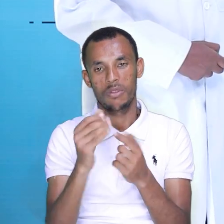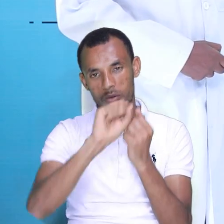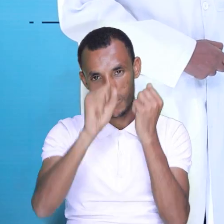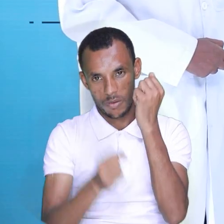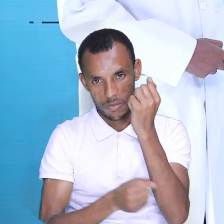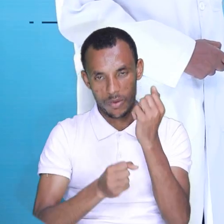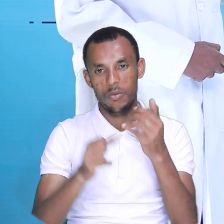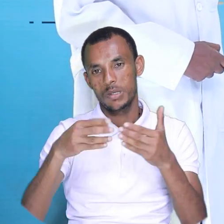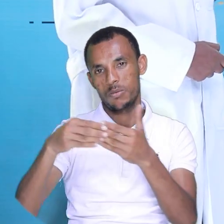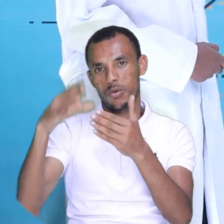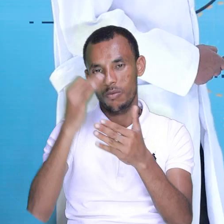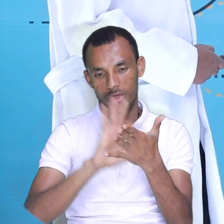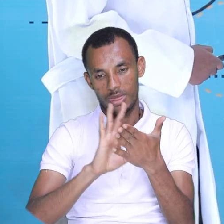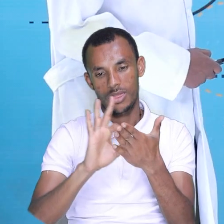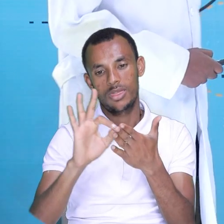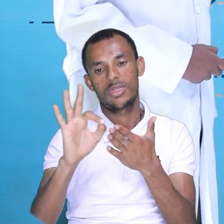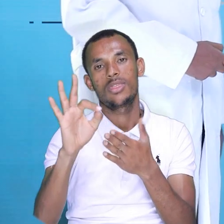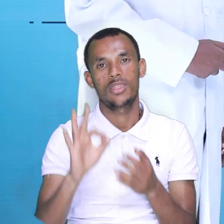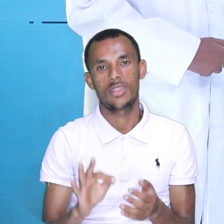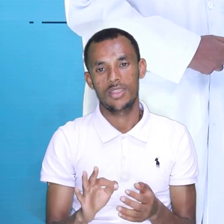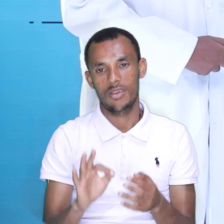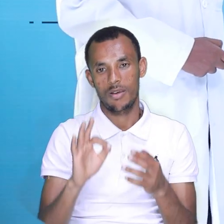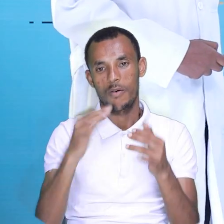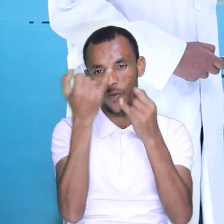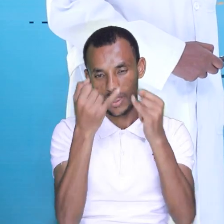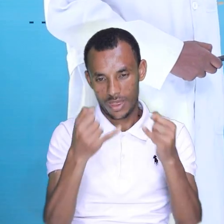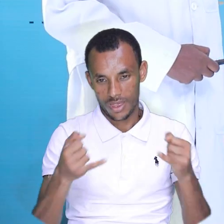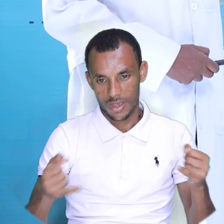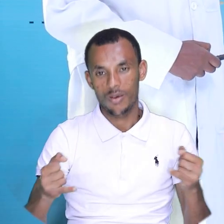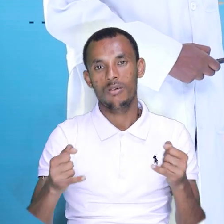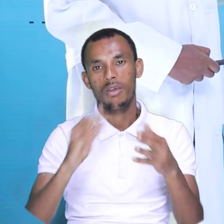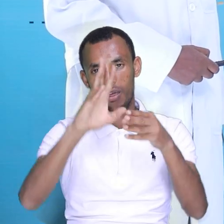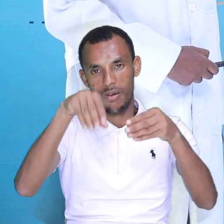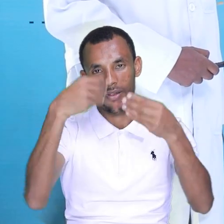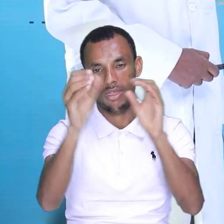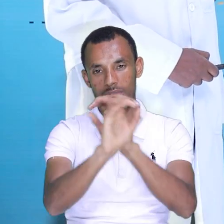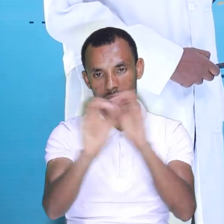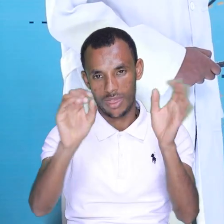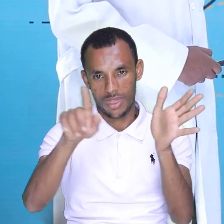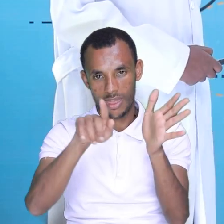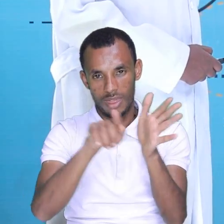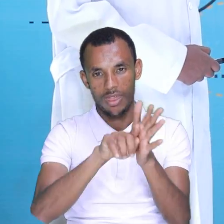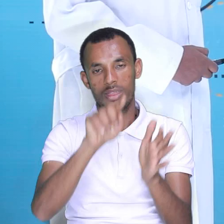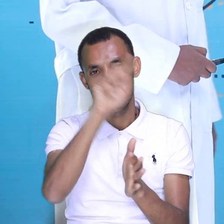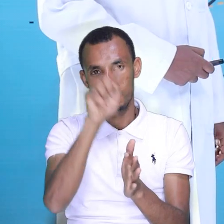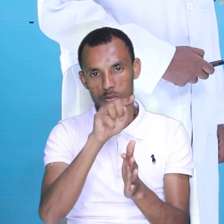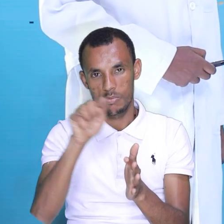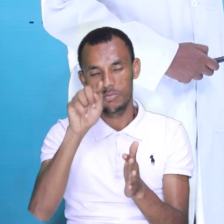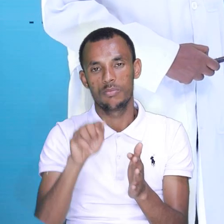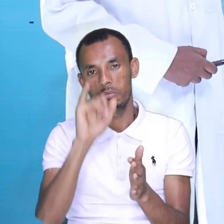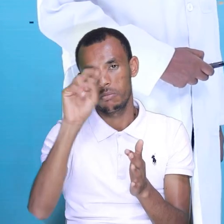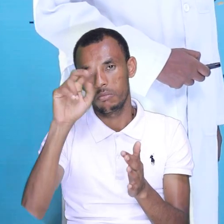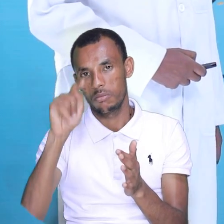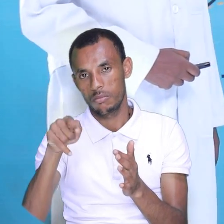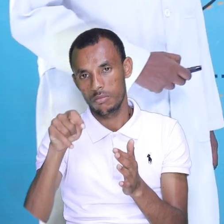fundamental principle of counting, factorial of a given non-negative integer,